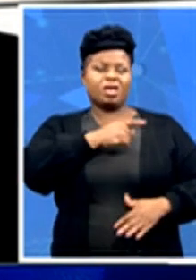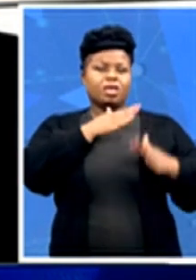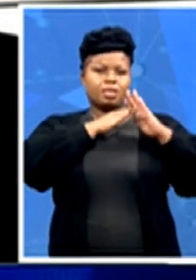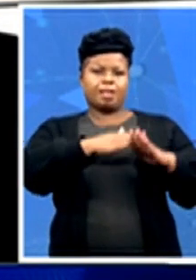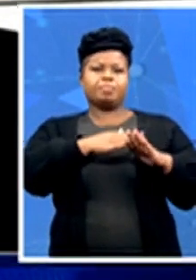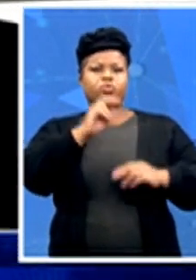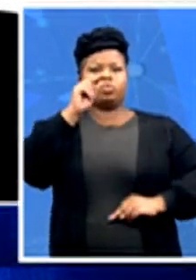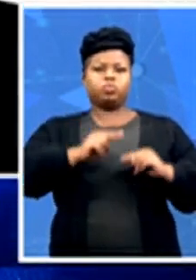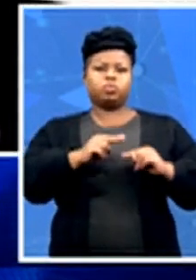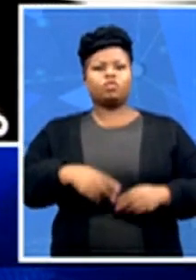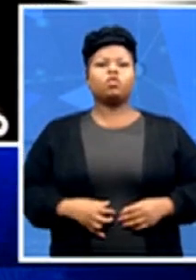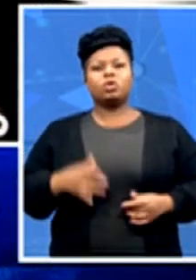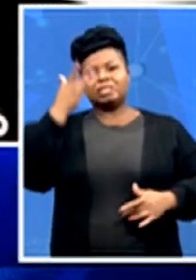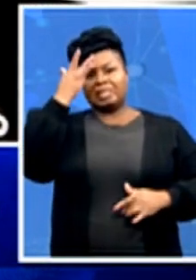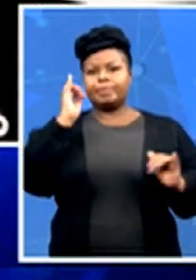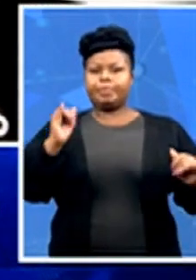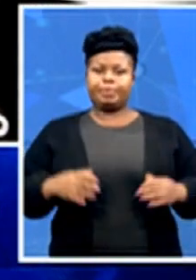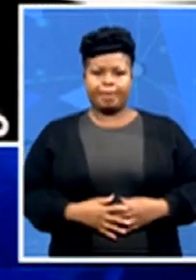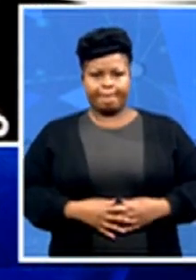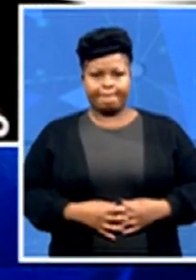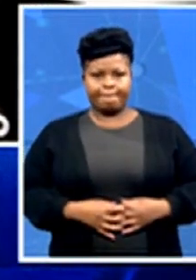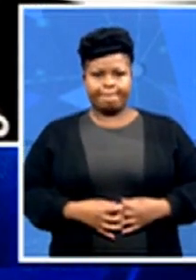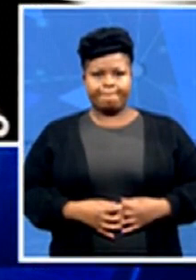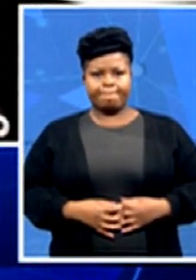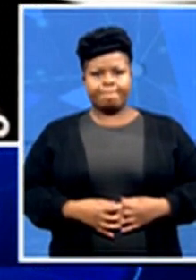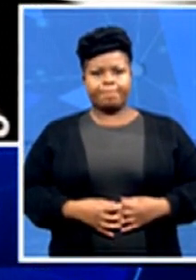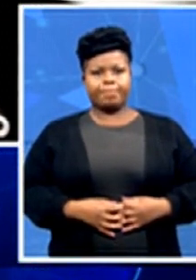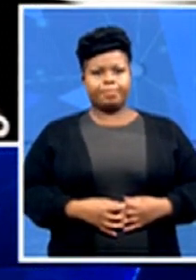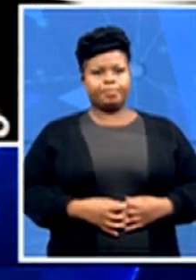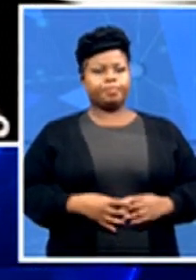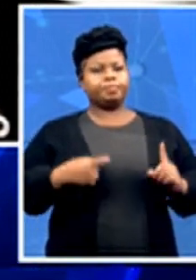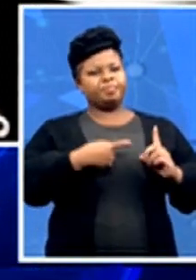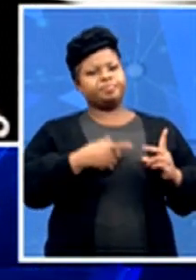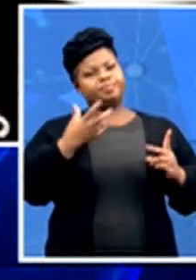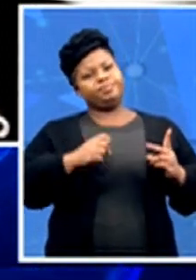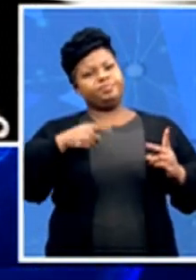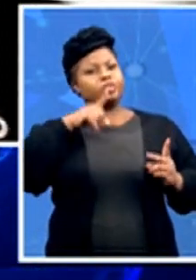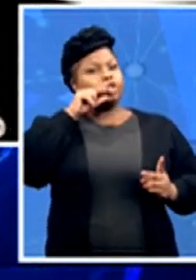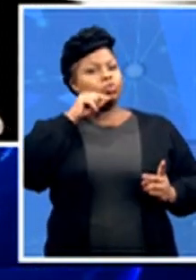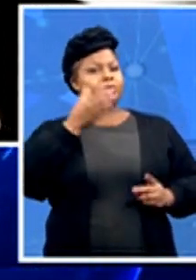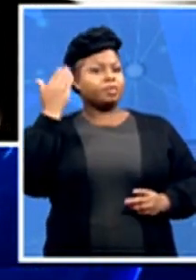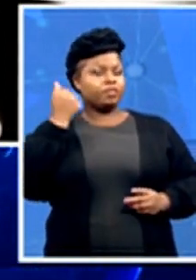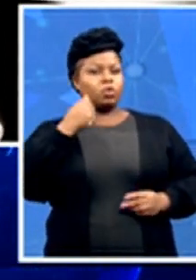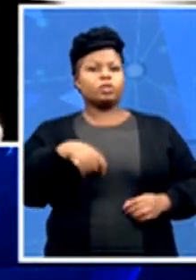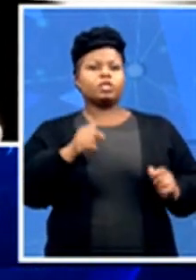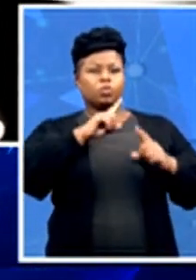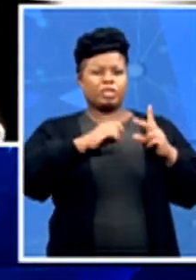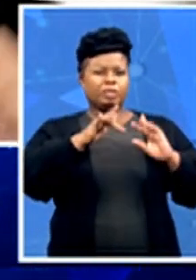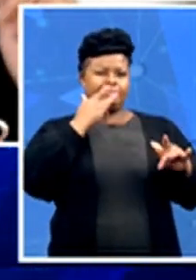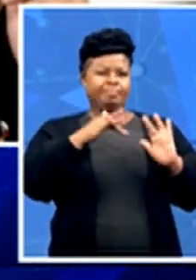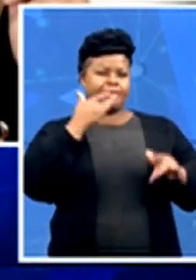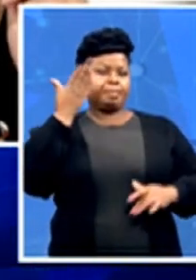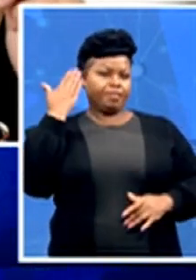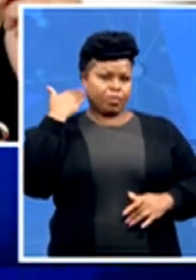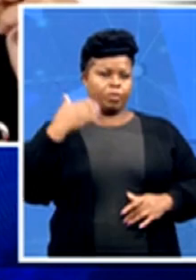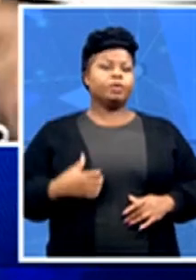Prof, we have a tweet, and it's related to this question that has kept coming up over and over again, where people are concerned